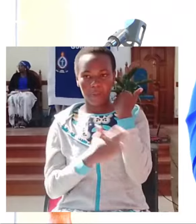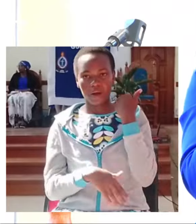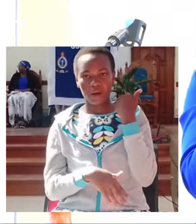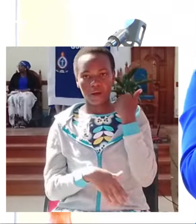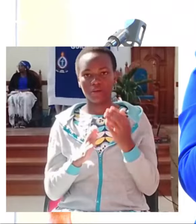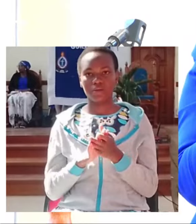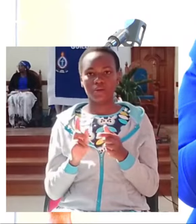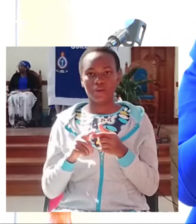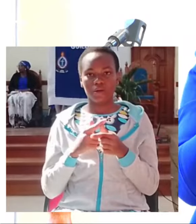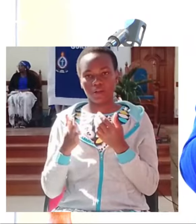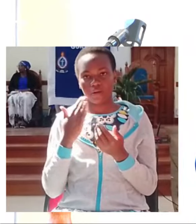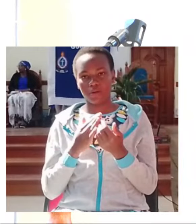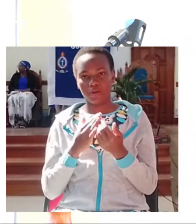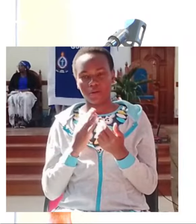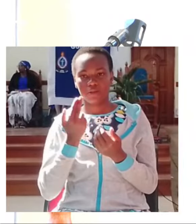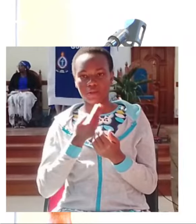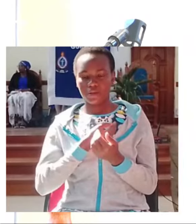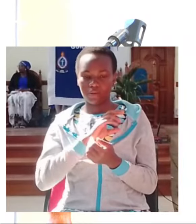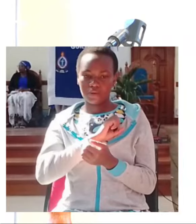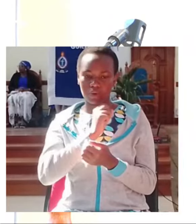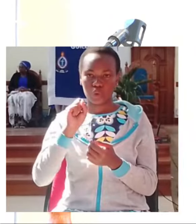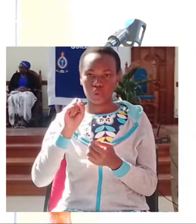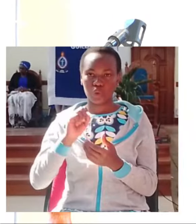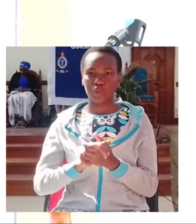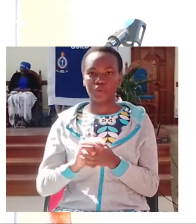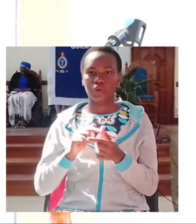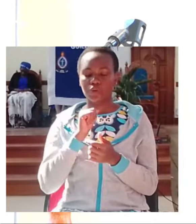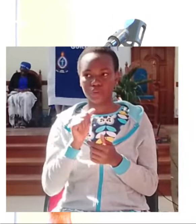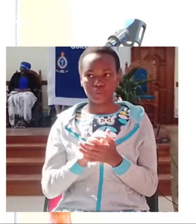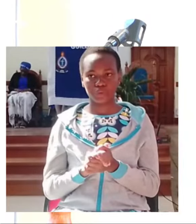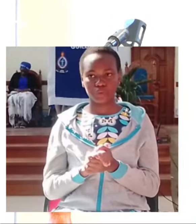And we are not taking care of our souls. We don't.